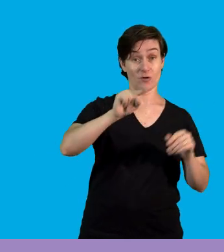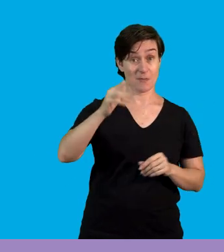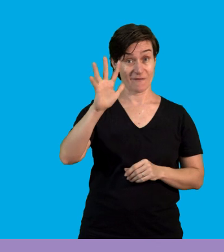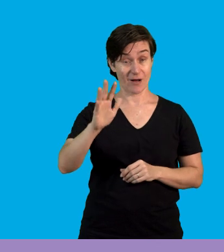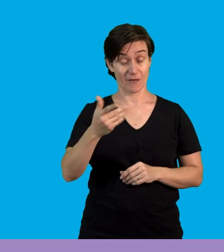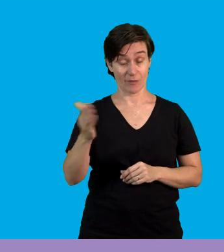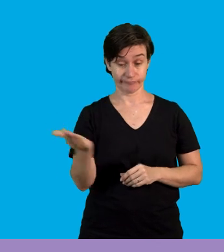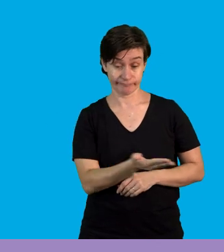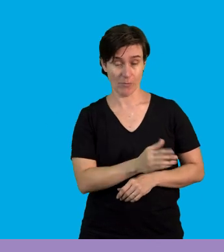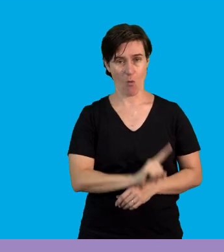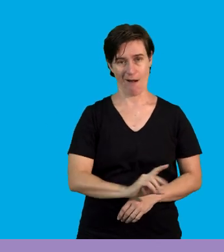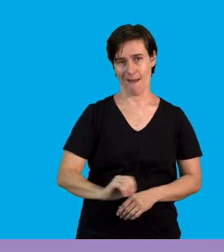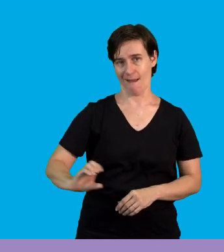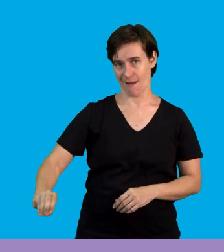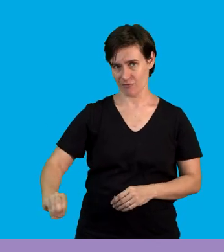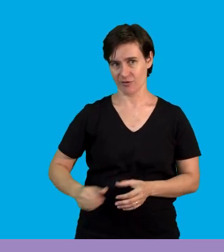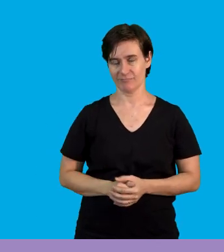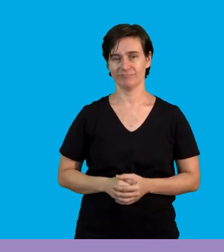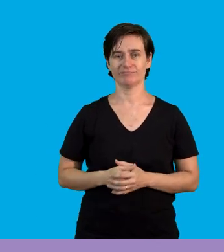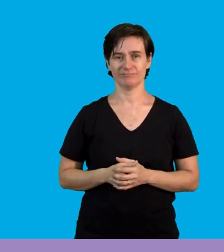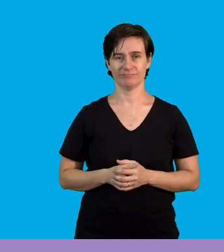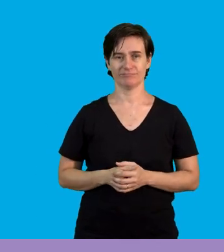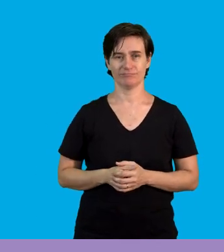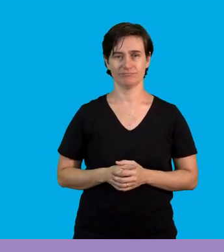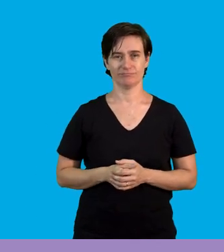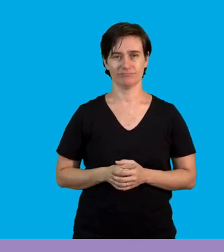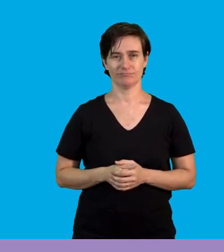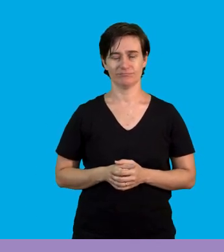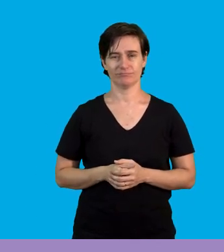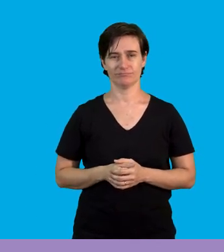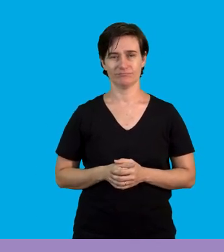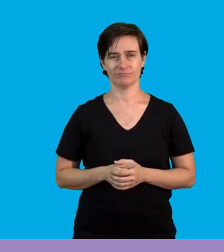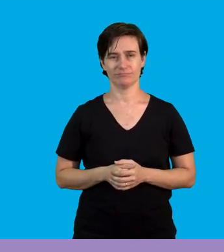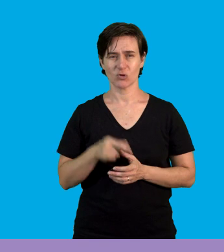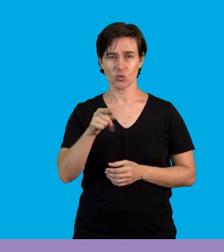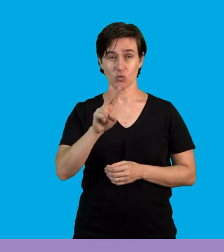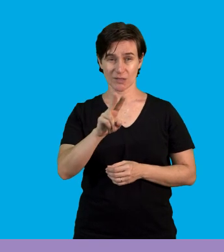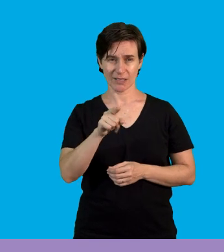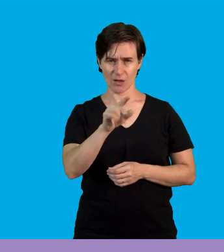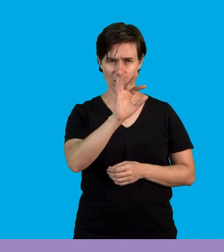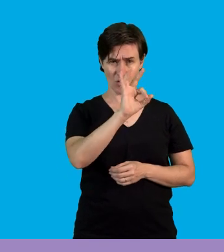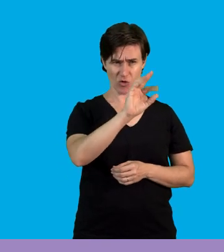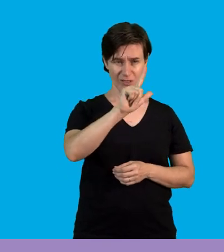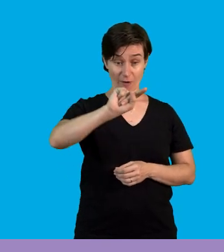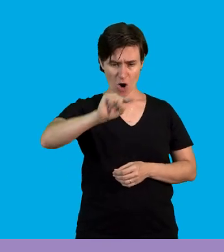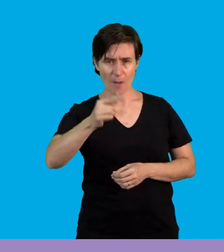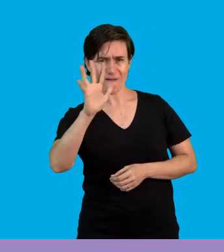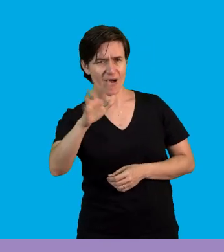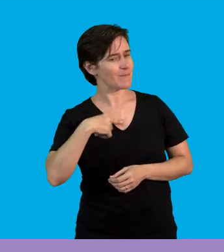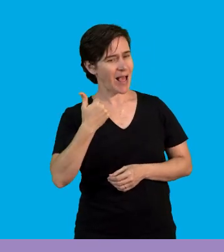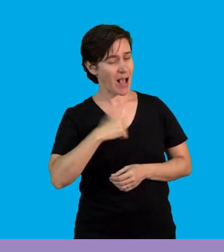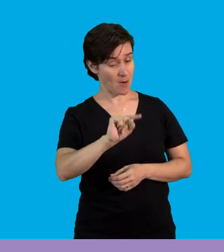37.5 divided by the 100. So that is our fraction. However, you realize that there is a comma, so we need